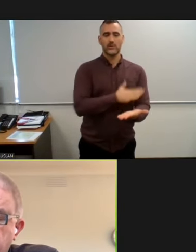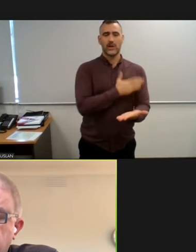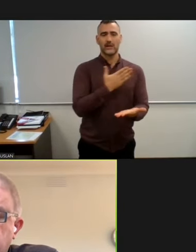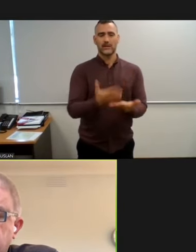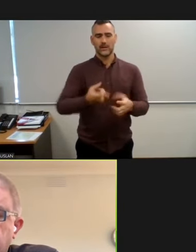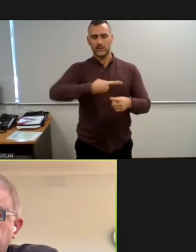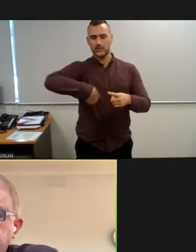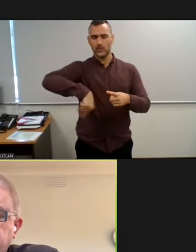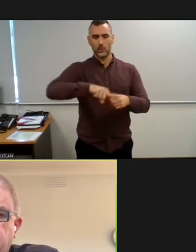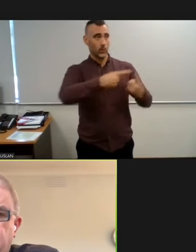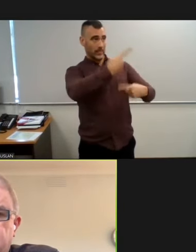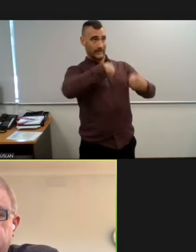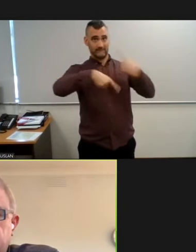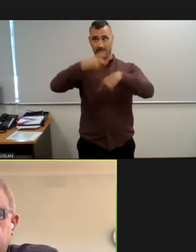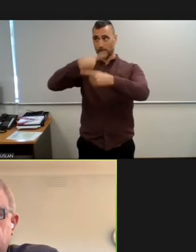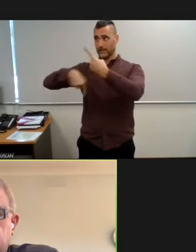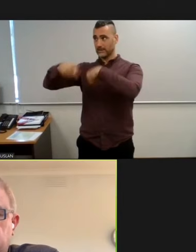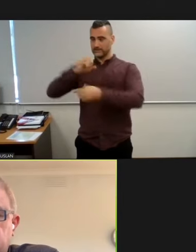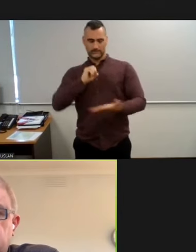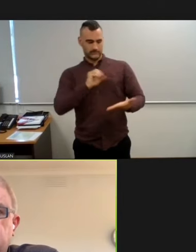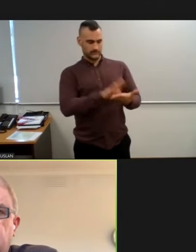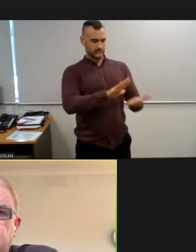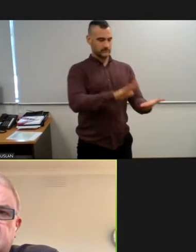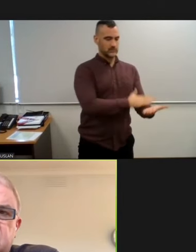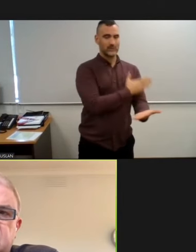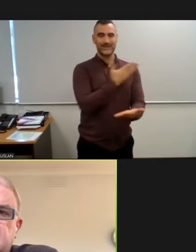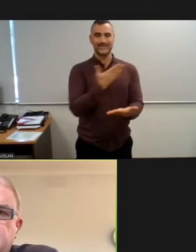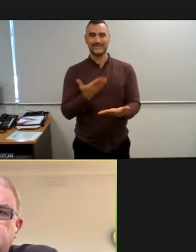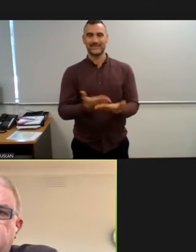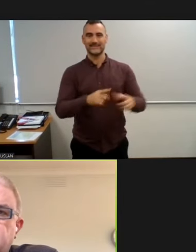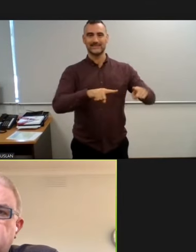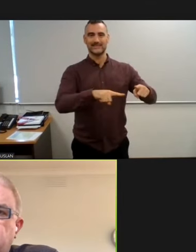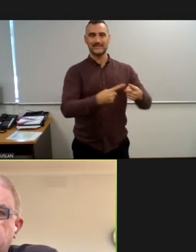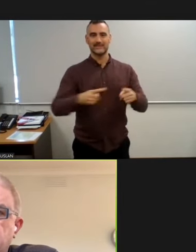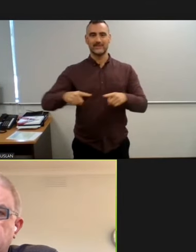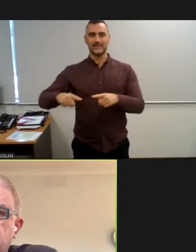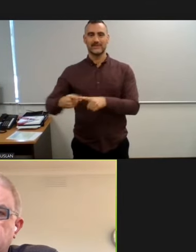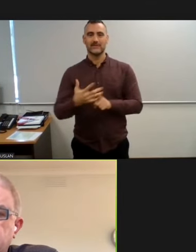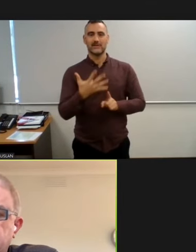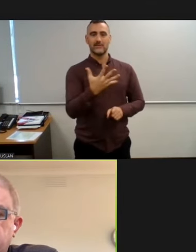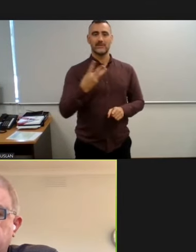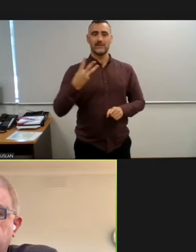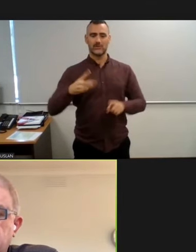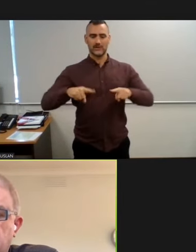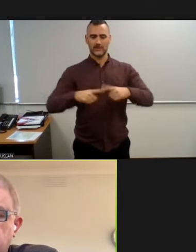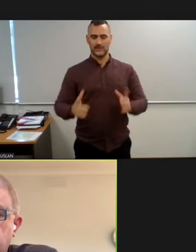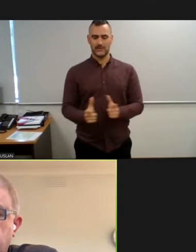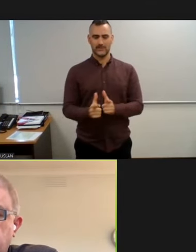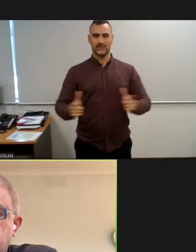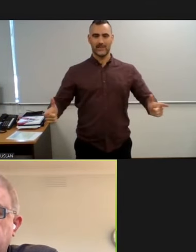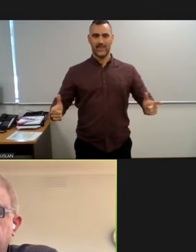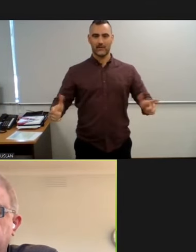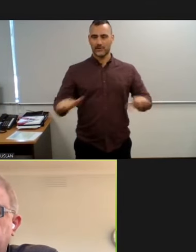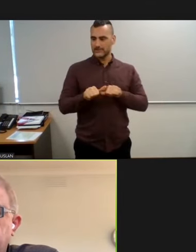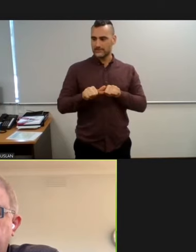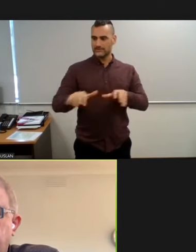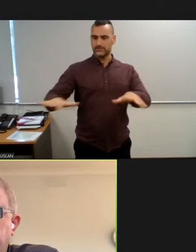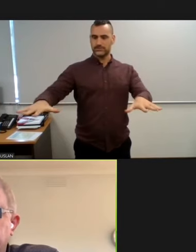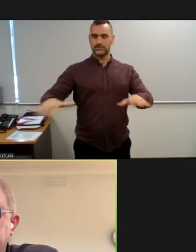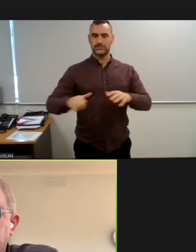53 languages. There's specific advertising campaigns focusing on different cultural